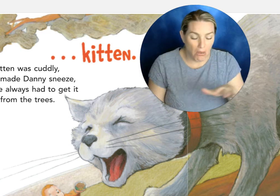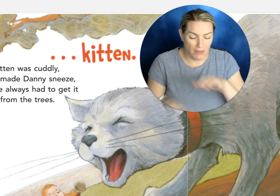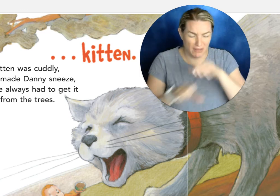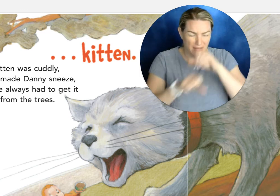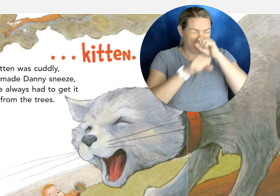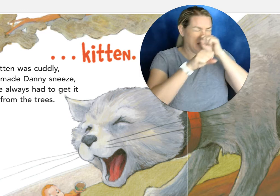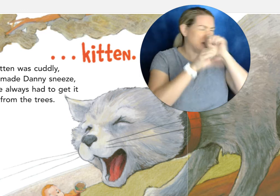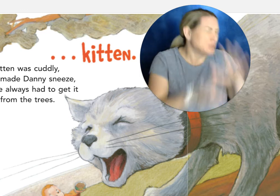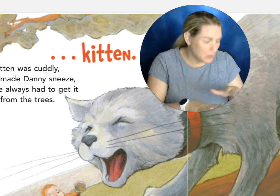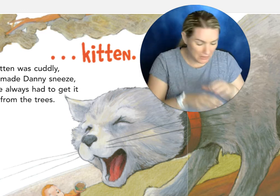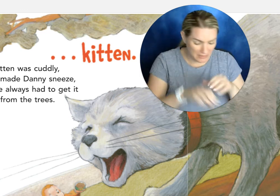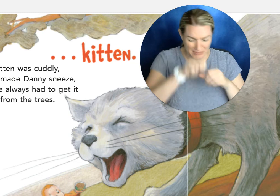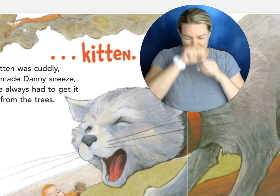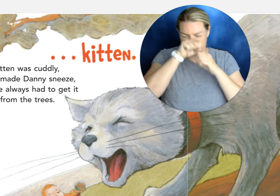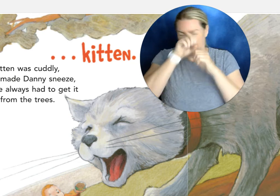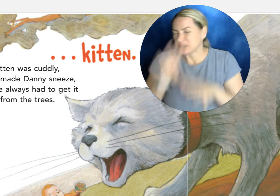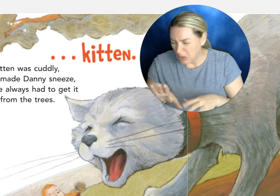trees.